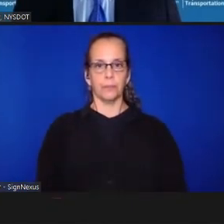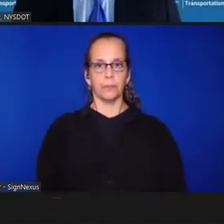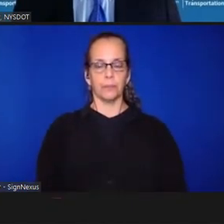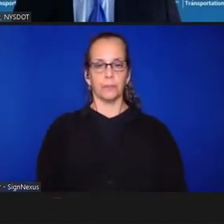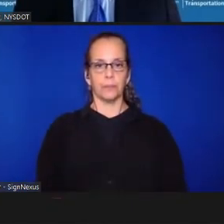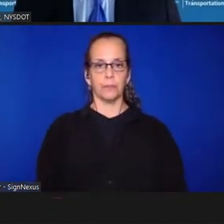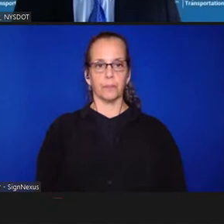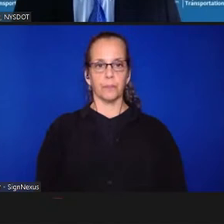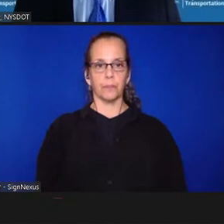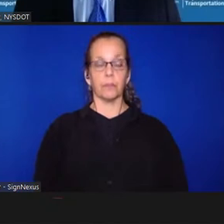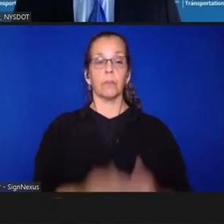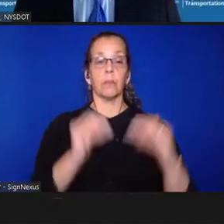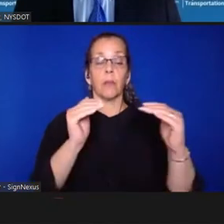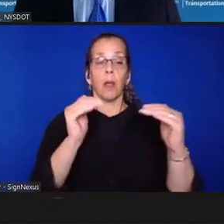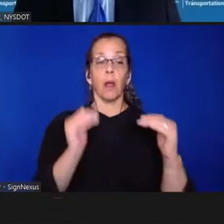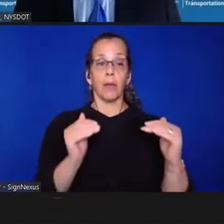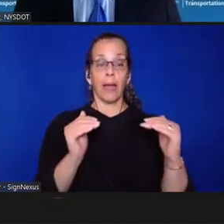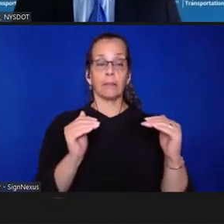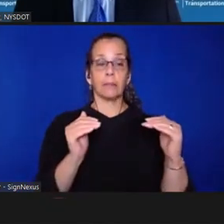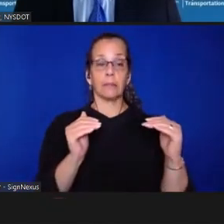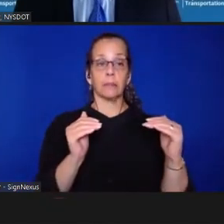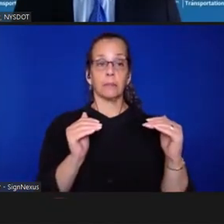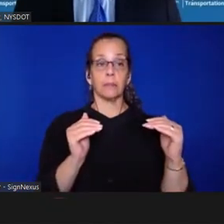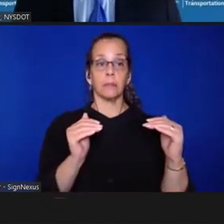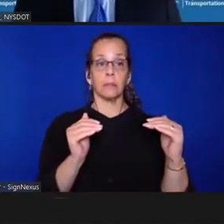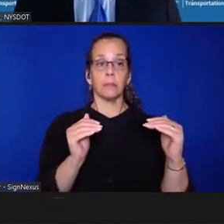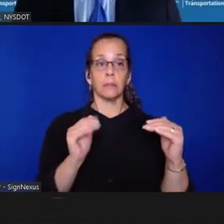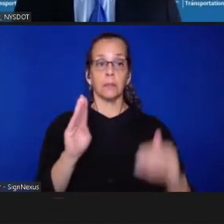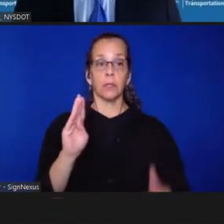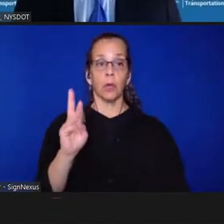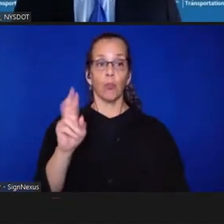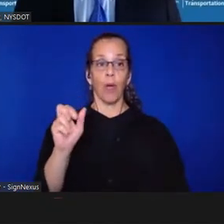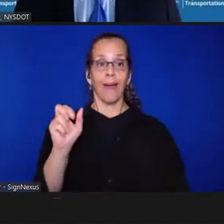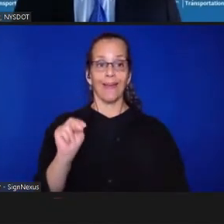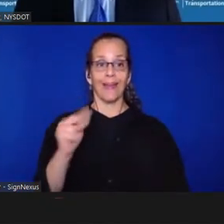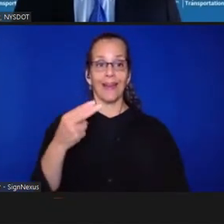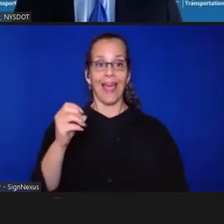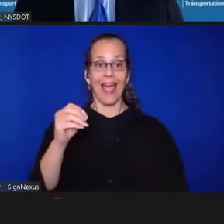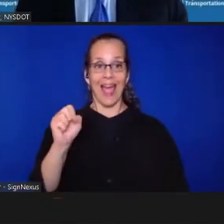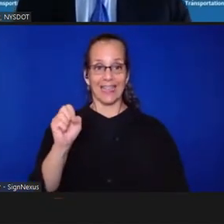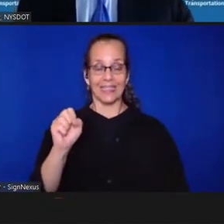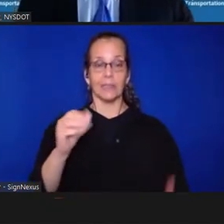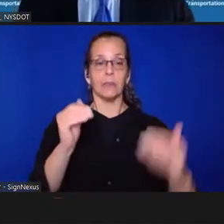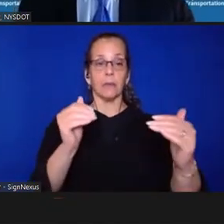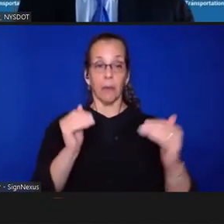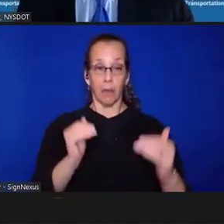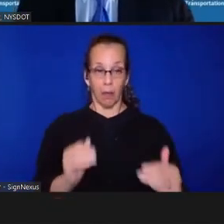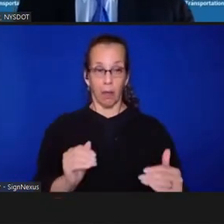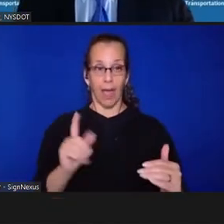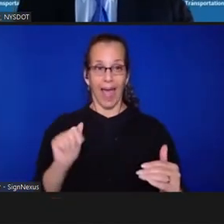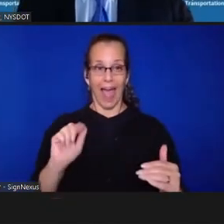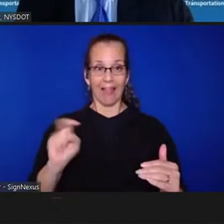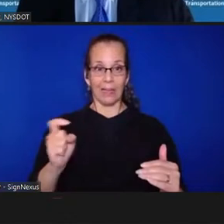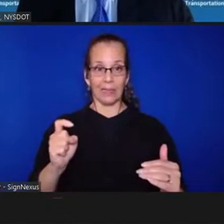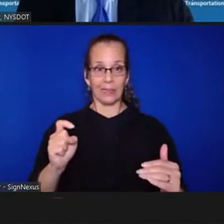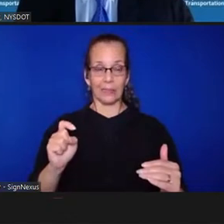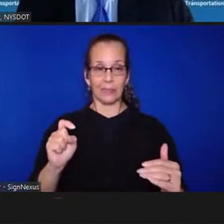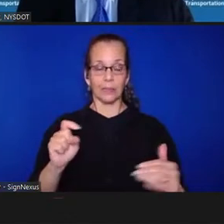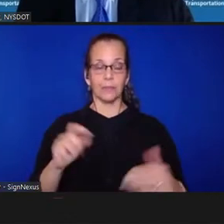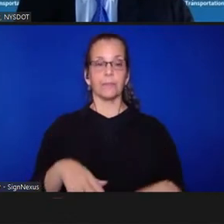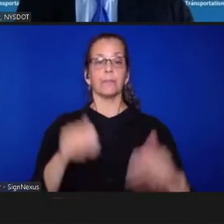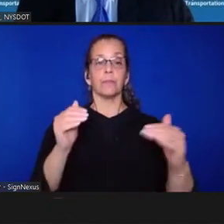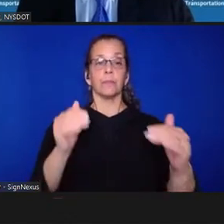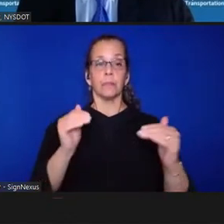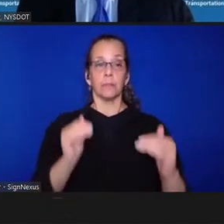our next speaker is Brian Hess followed by Alex Wentz our next speaker